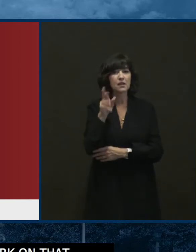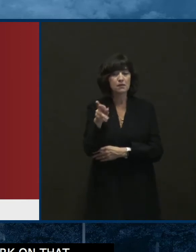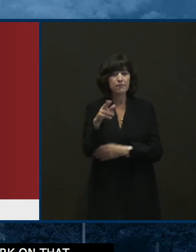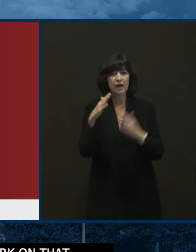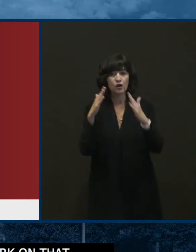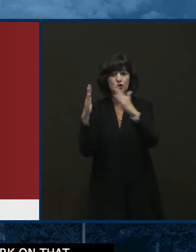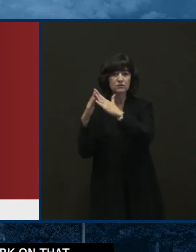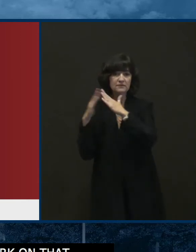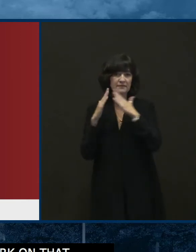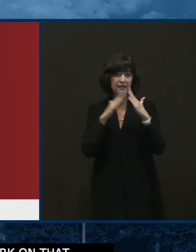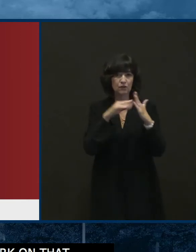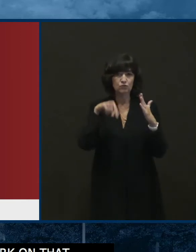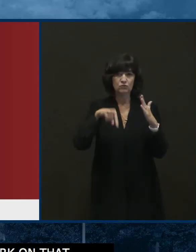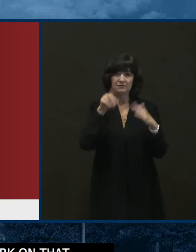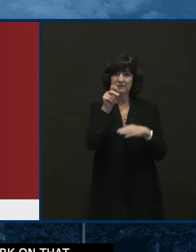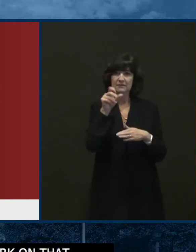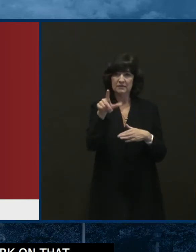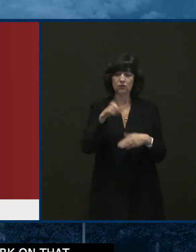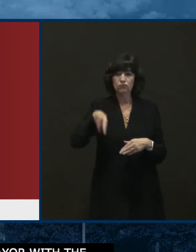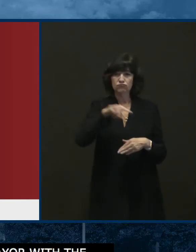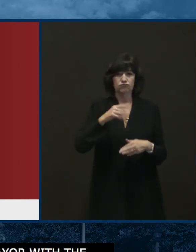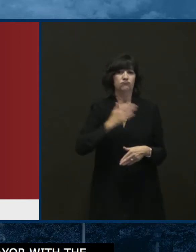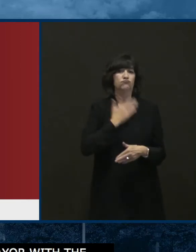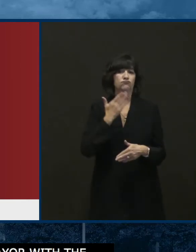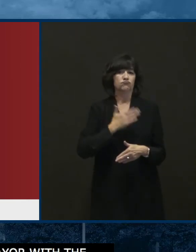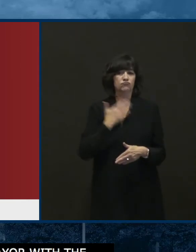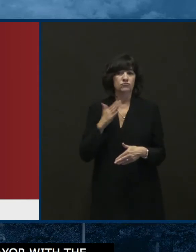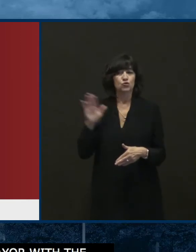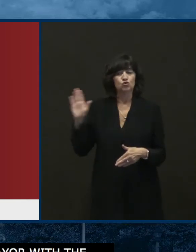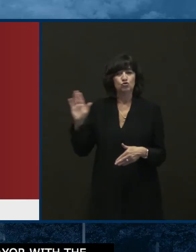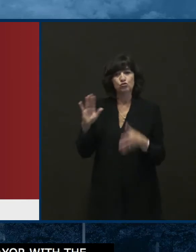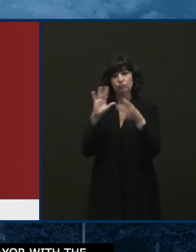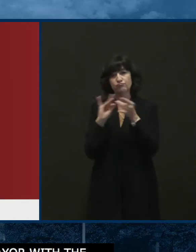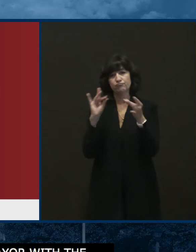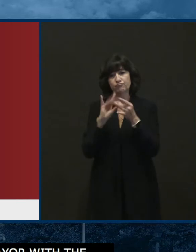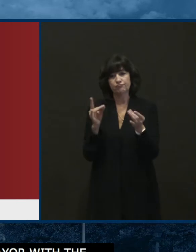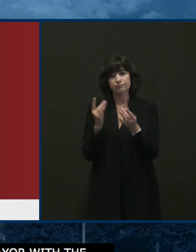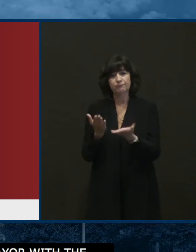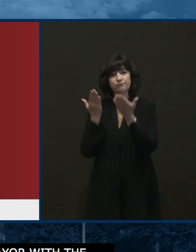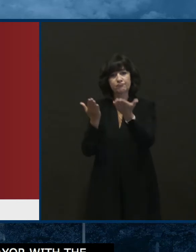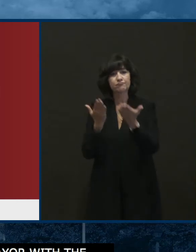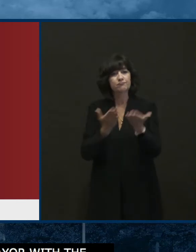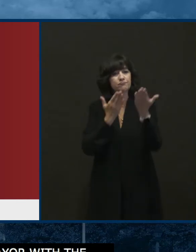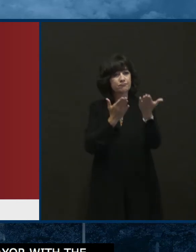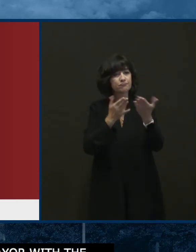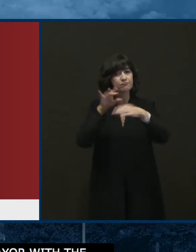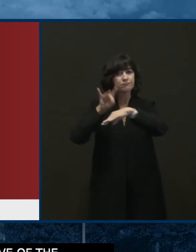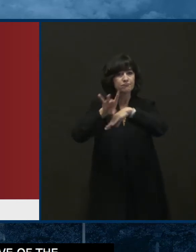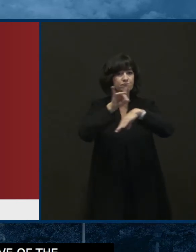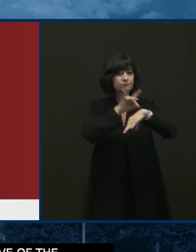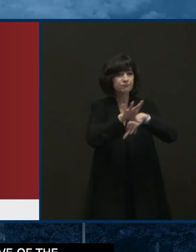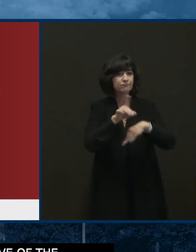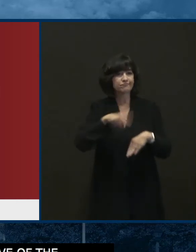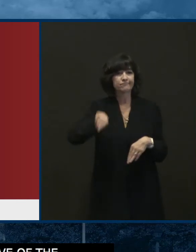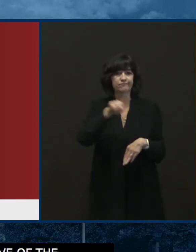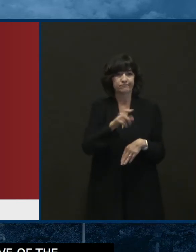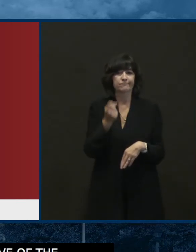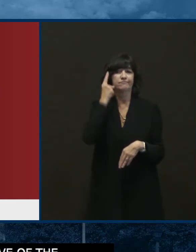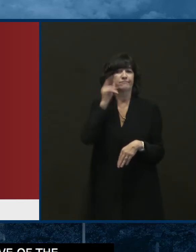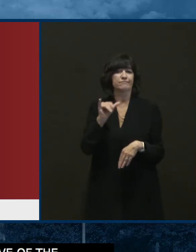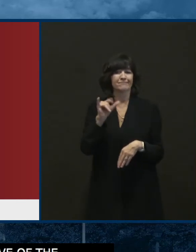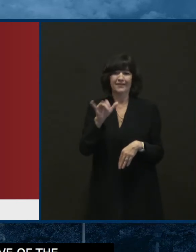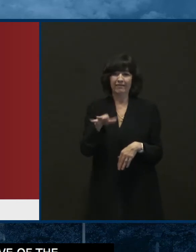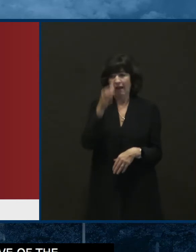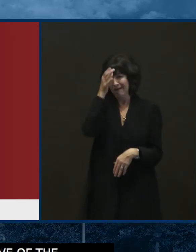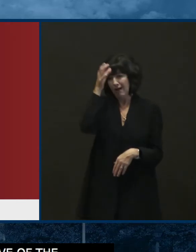very appreciative of the guidance that you gave. I think they thought it was basic common sense, consistent with